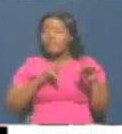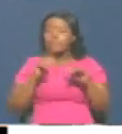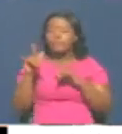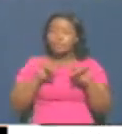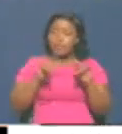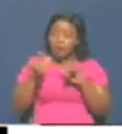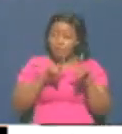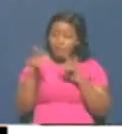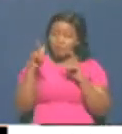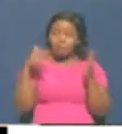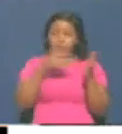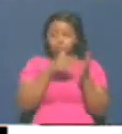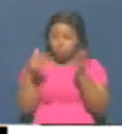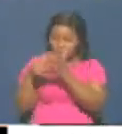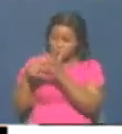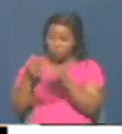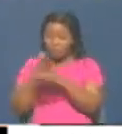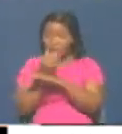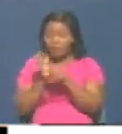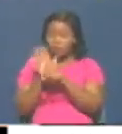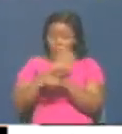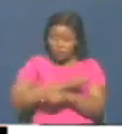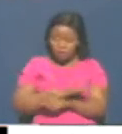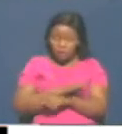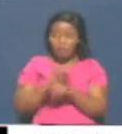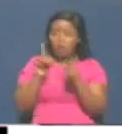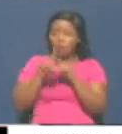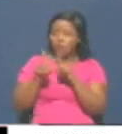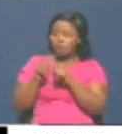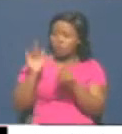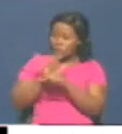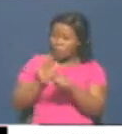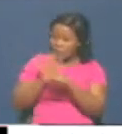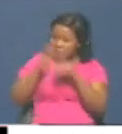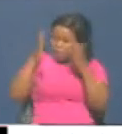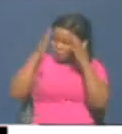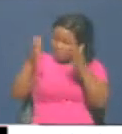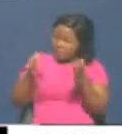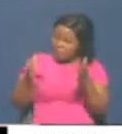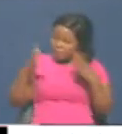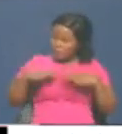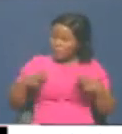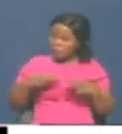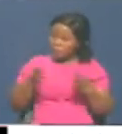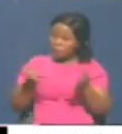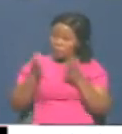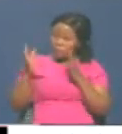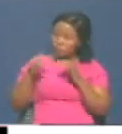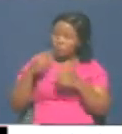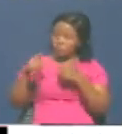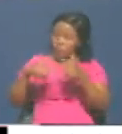COVID-19 pandemic, with industry players focusing the domestic niche to remain afloat.